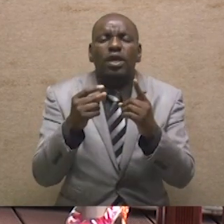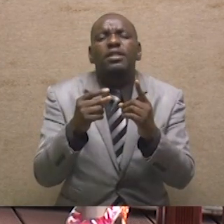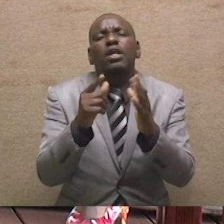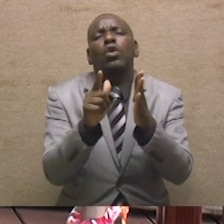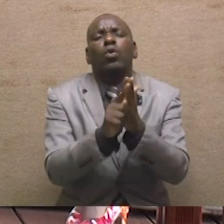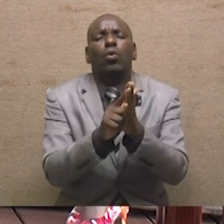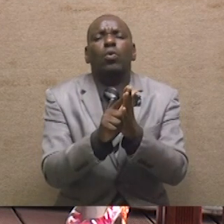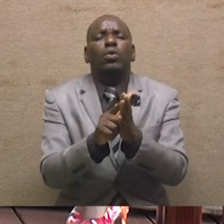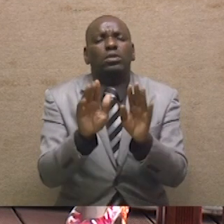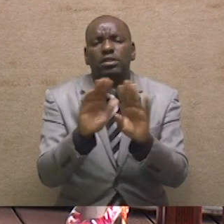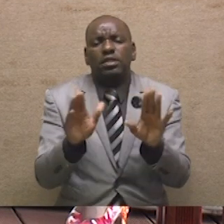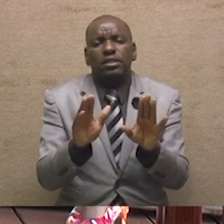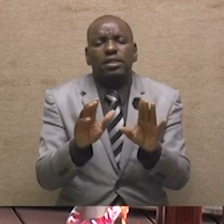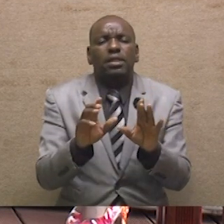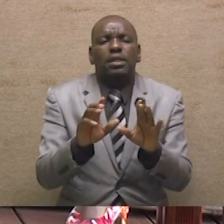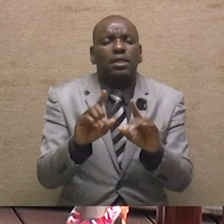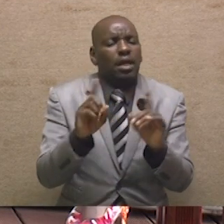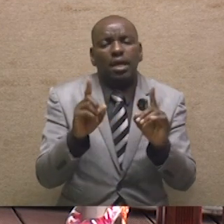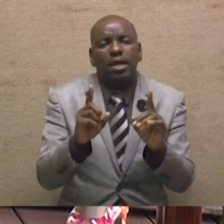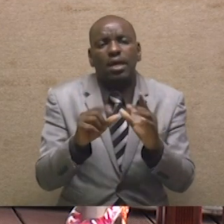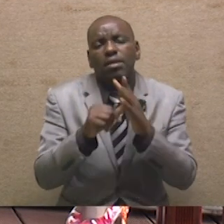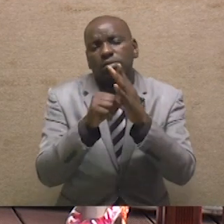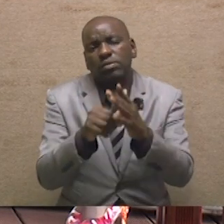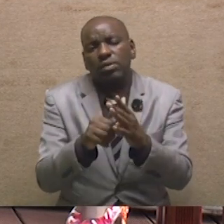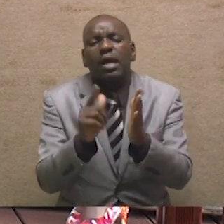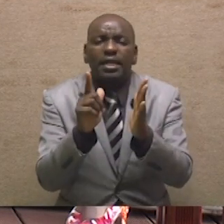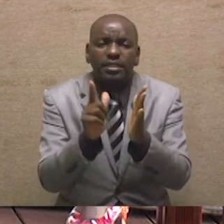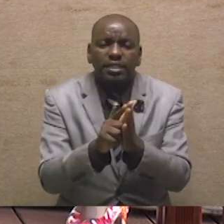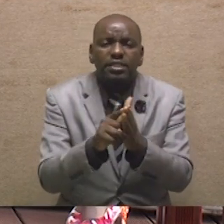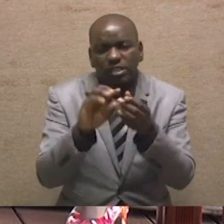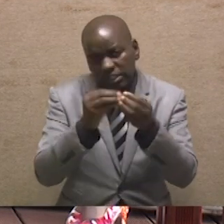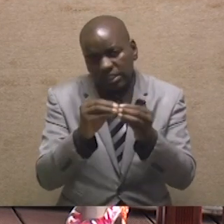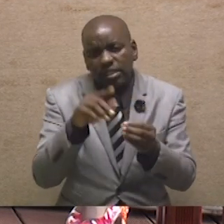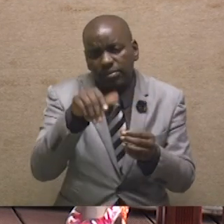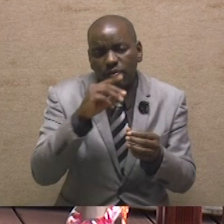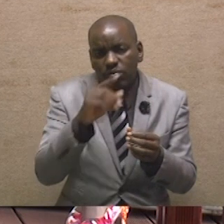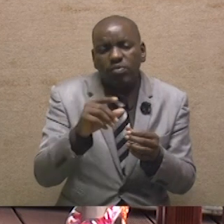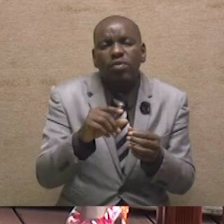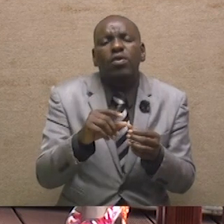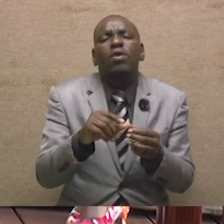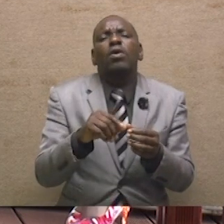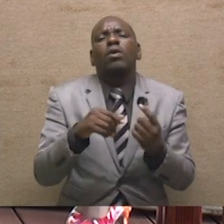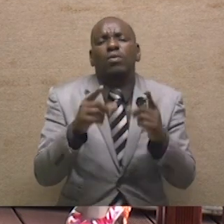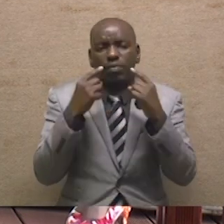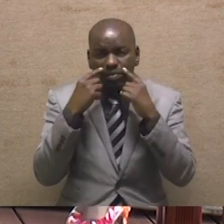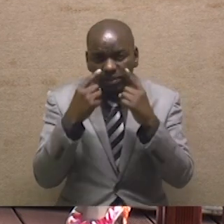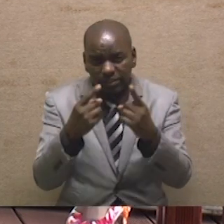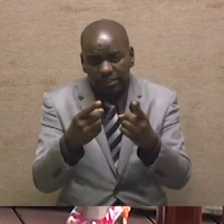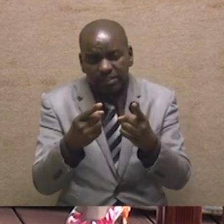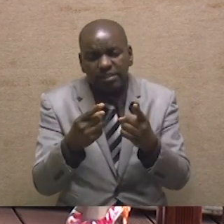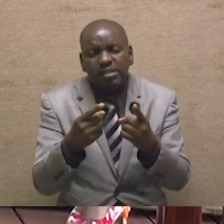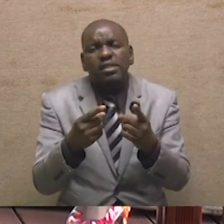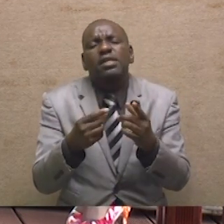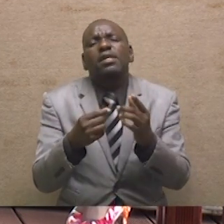that we don't look at legislation as something that drops from heaven. Legislation is something that we create. And